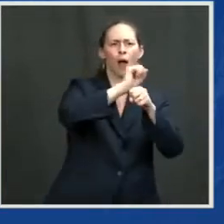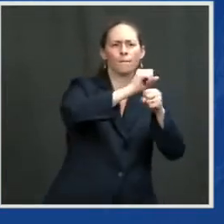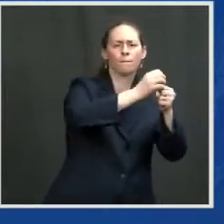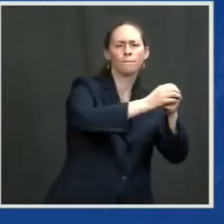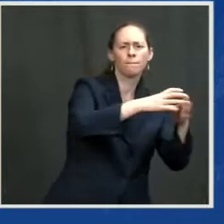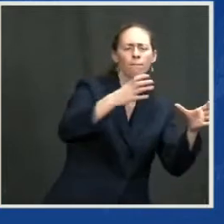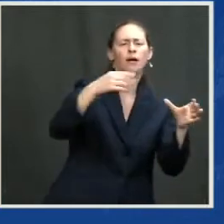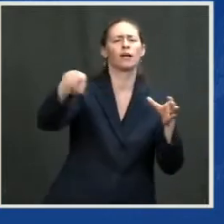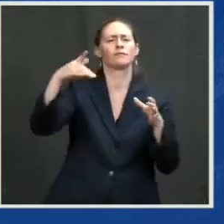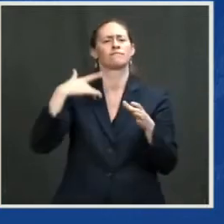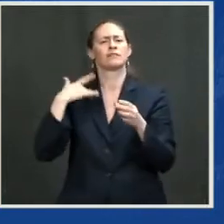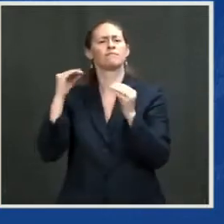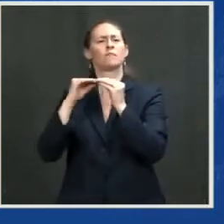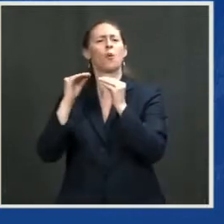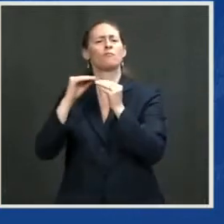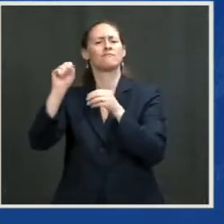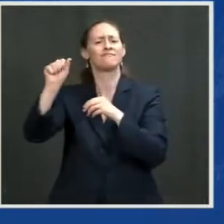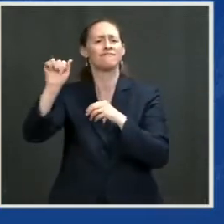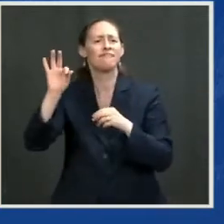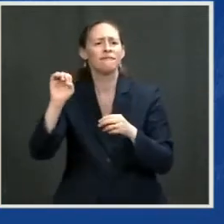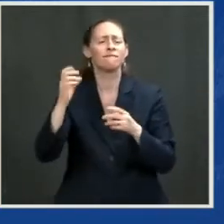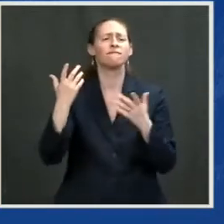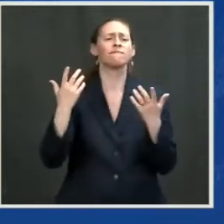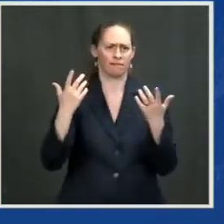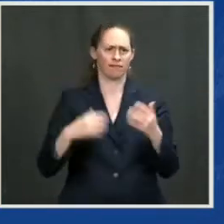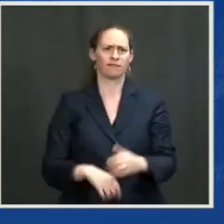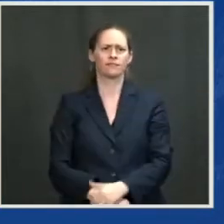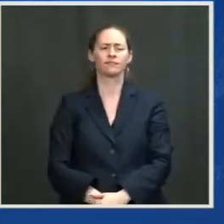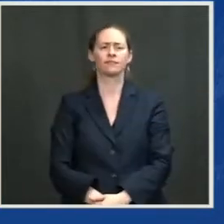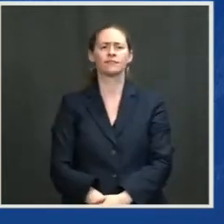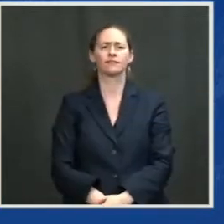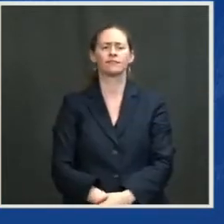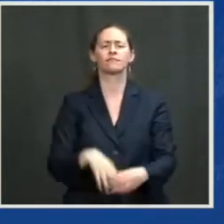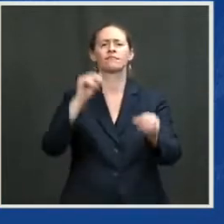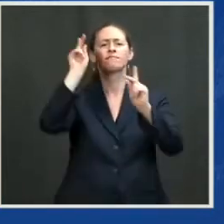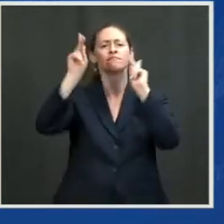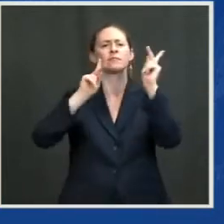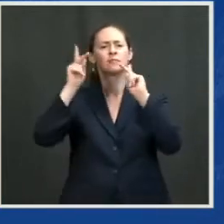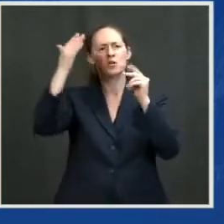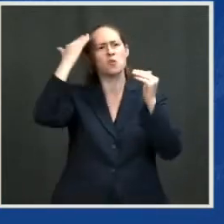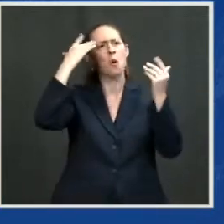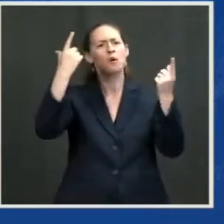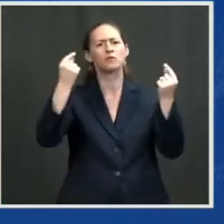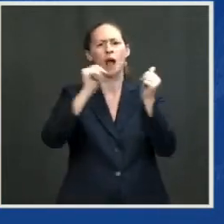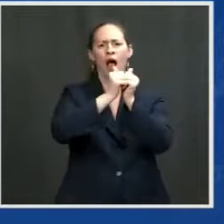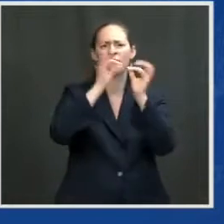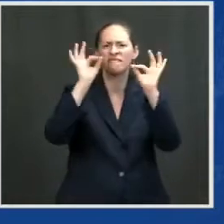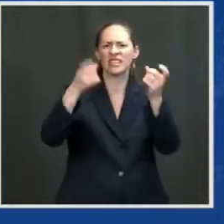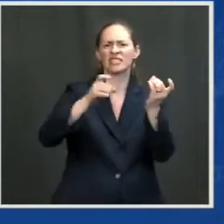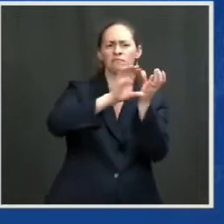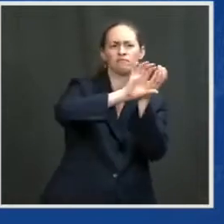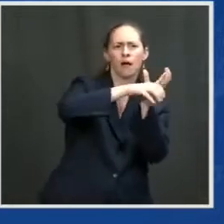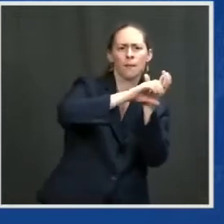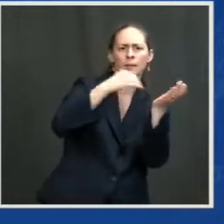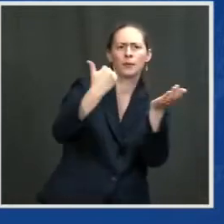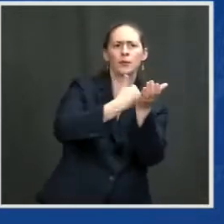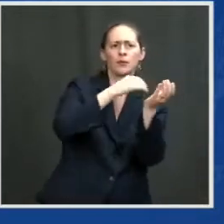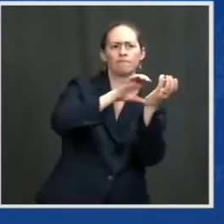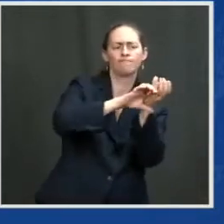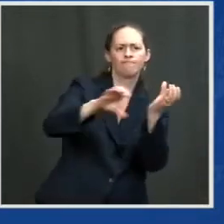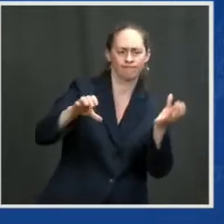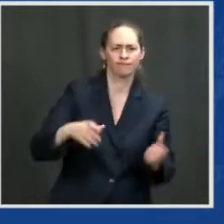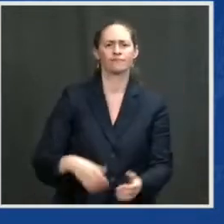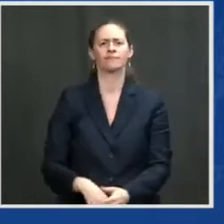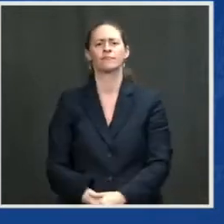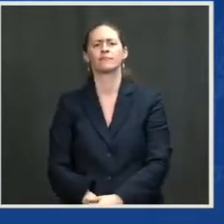work, replacing this, so every child in America can turn on a faucet and not worry about drinking polluted water. I'm going to be